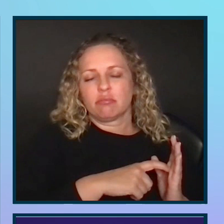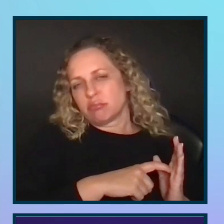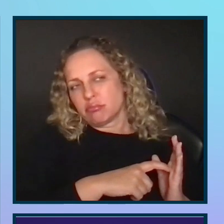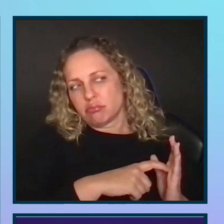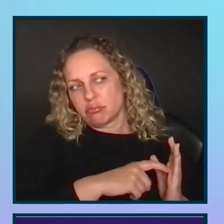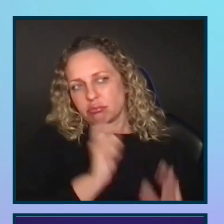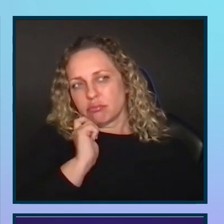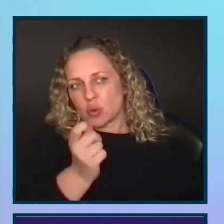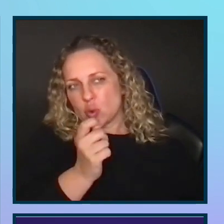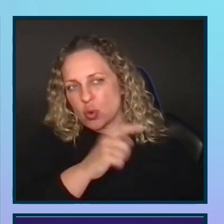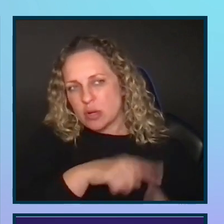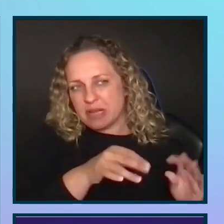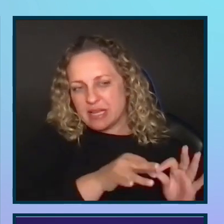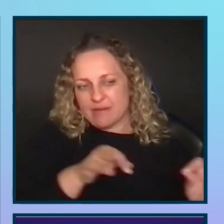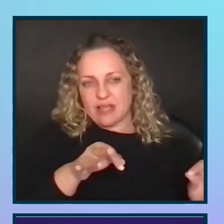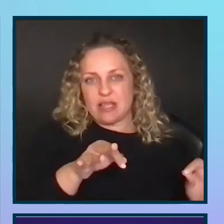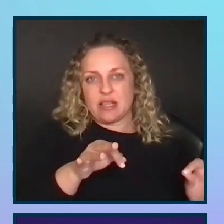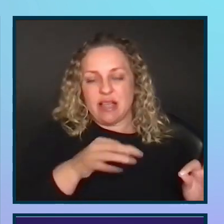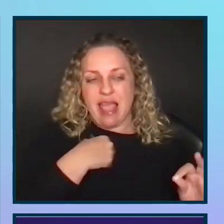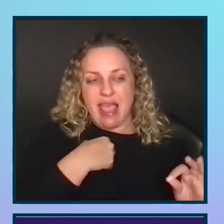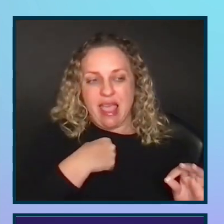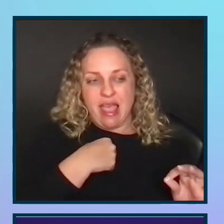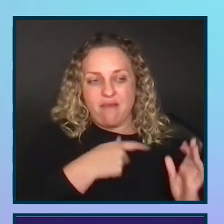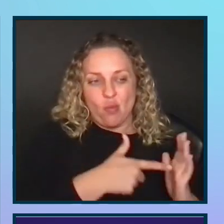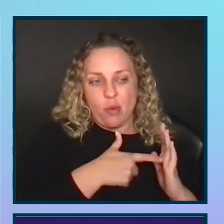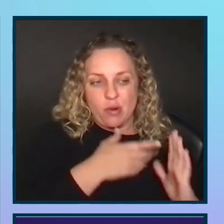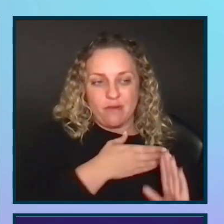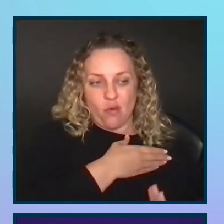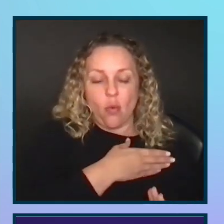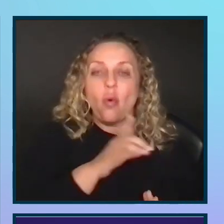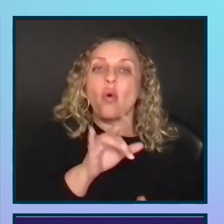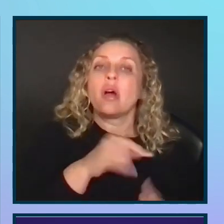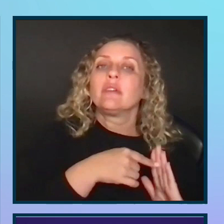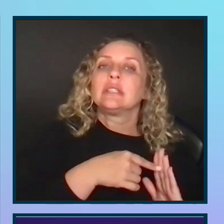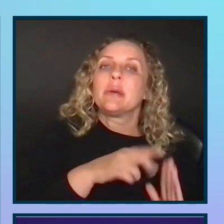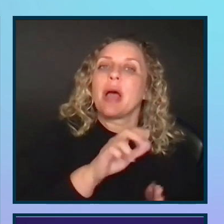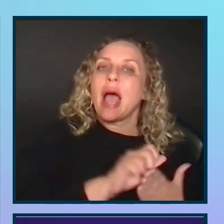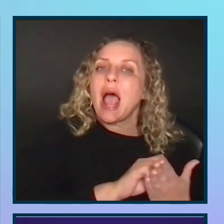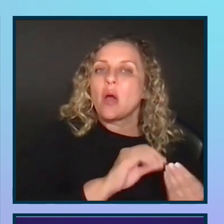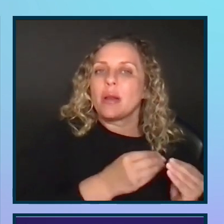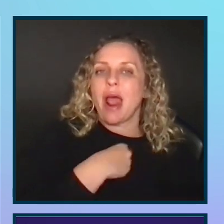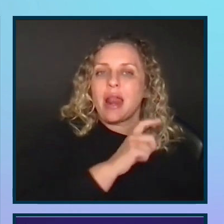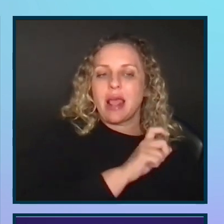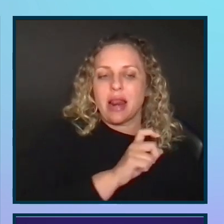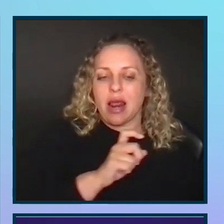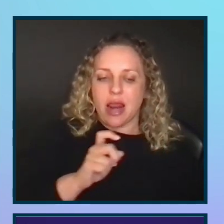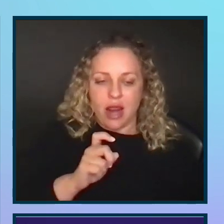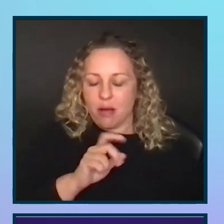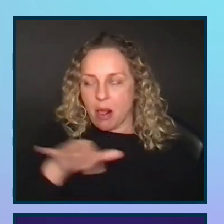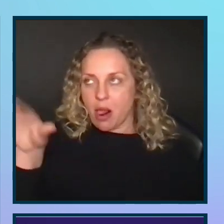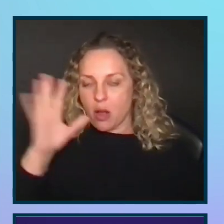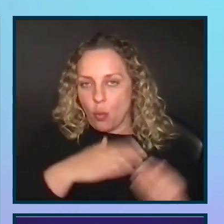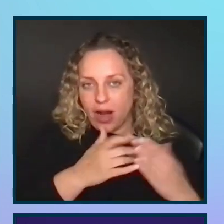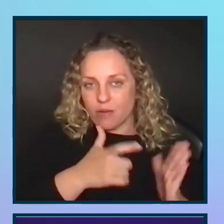Cool. But did that field have parameters beforehand? For example, if this account number had that XXX blah, blah, blah,